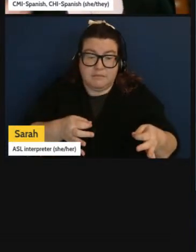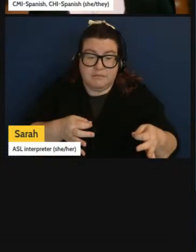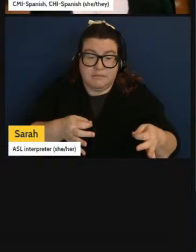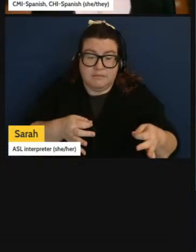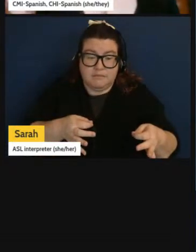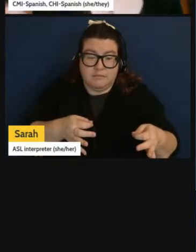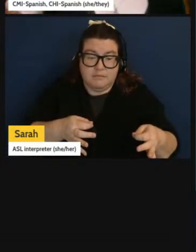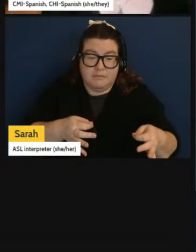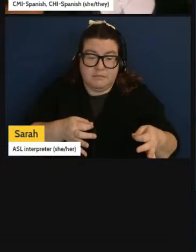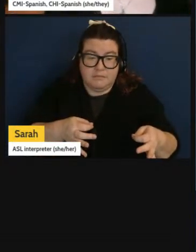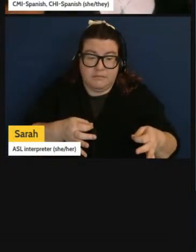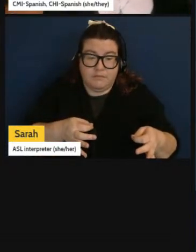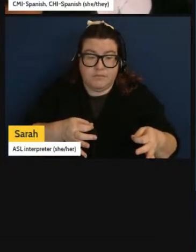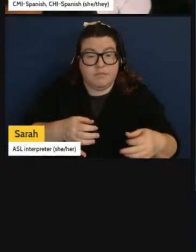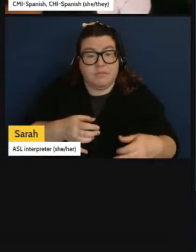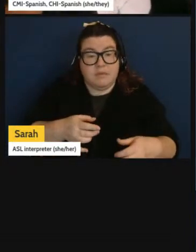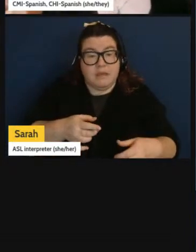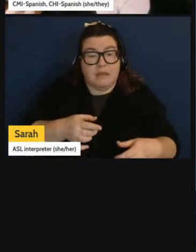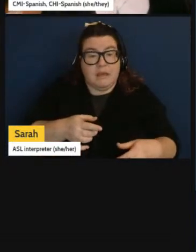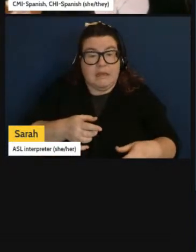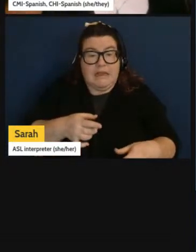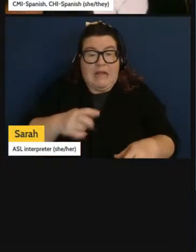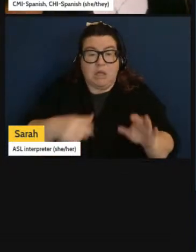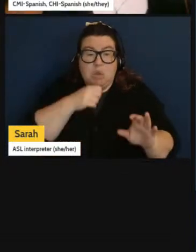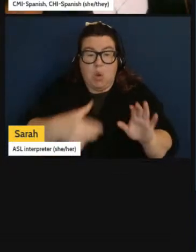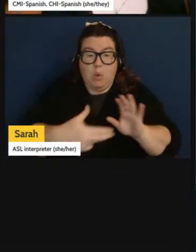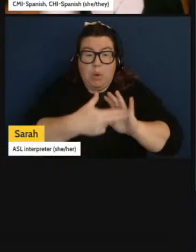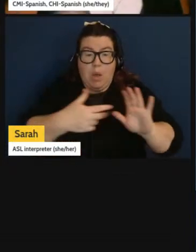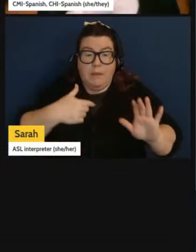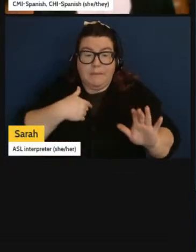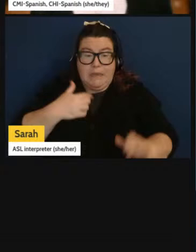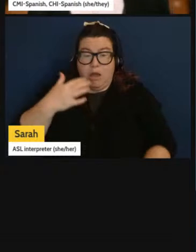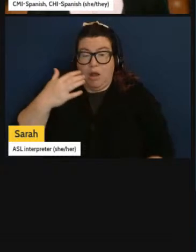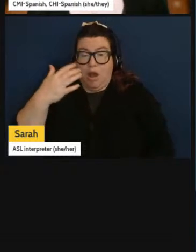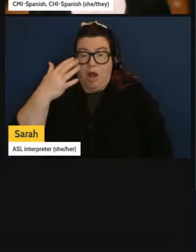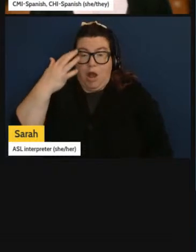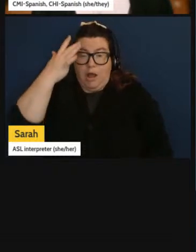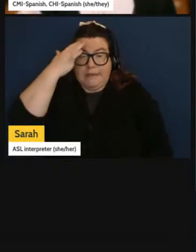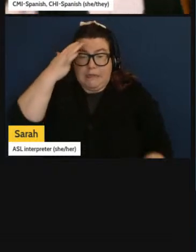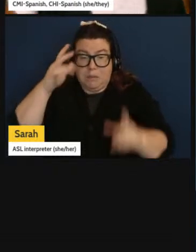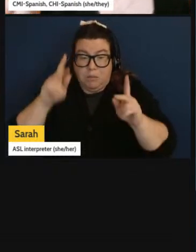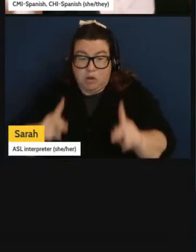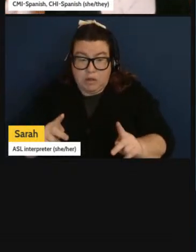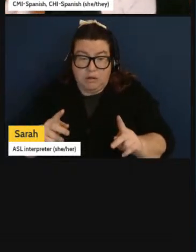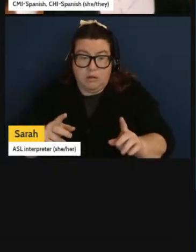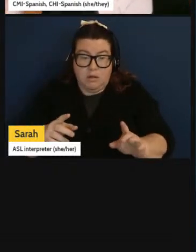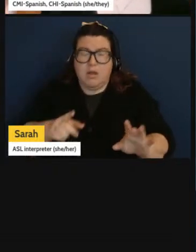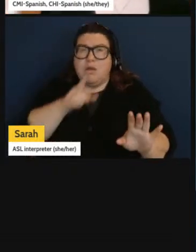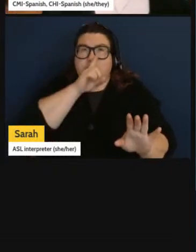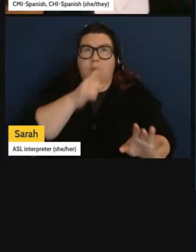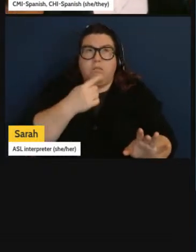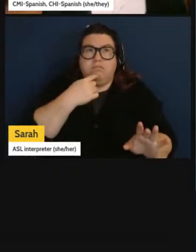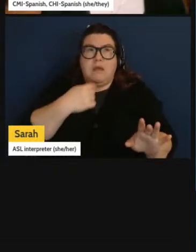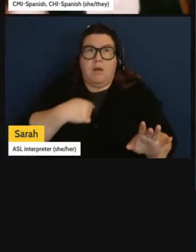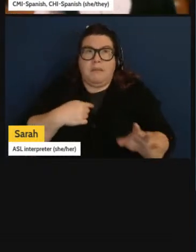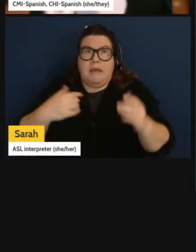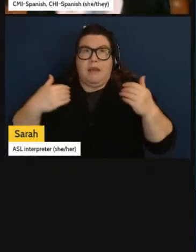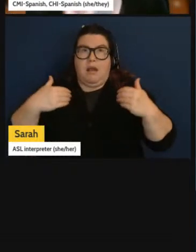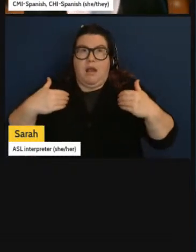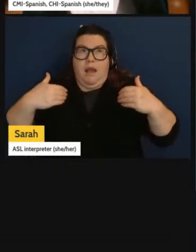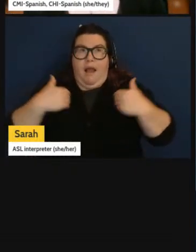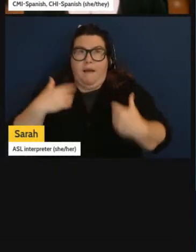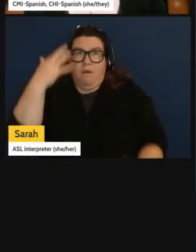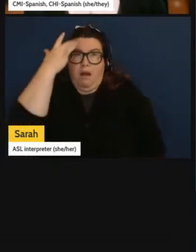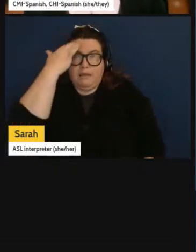So saying, don't call me an autistic person, saying, don't call me a person with autism, call